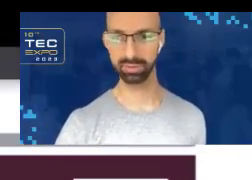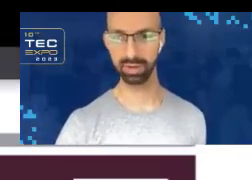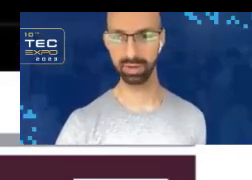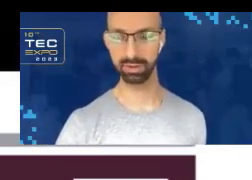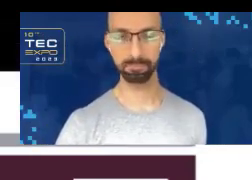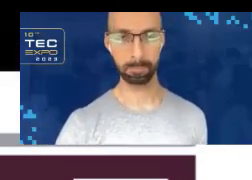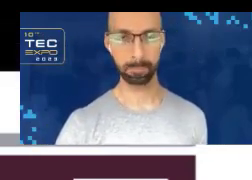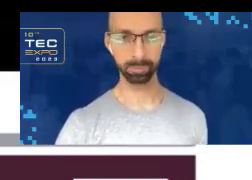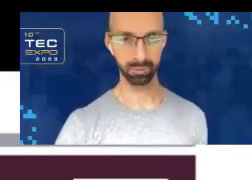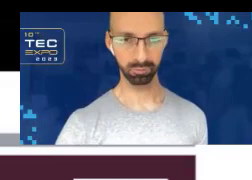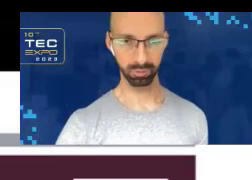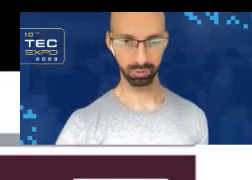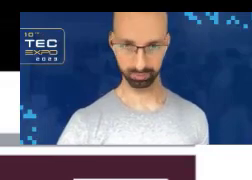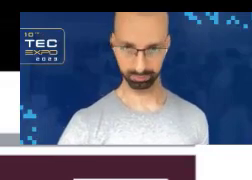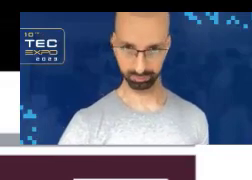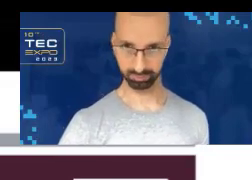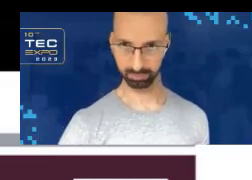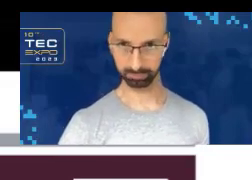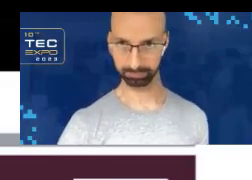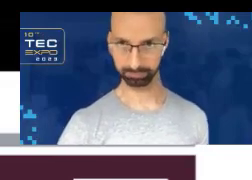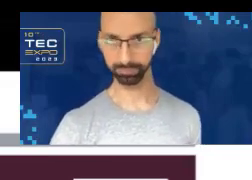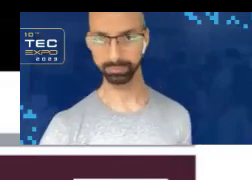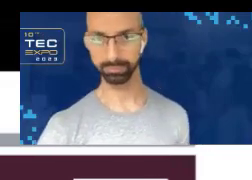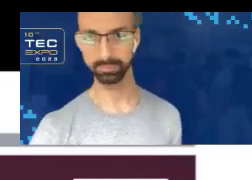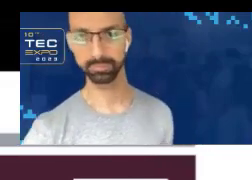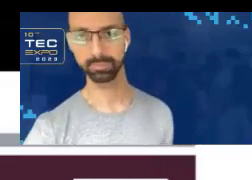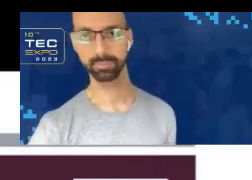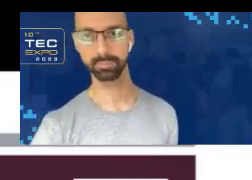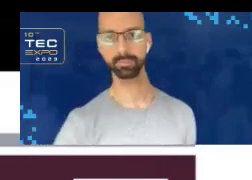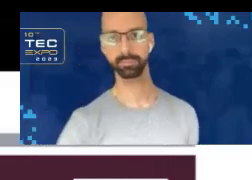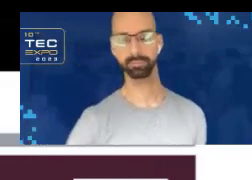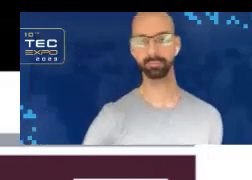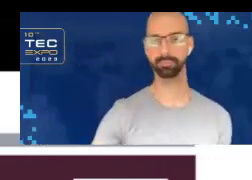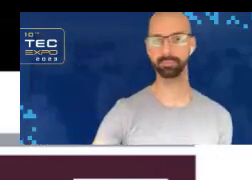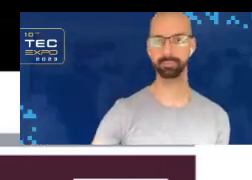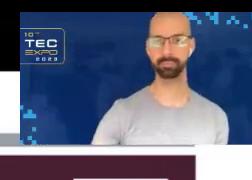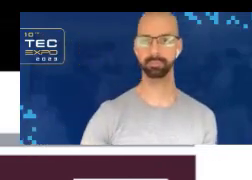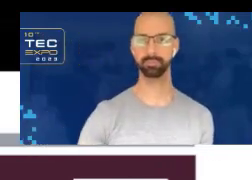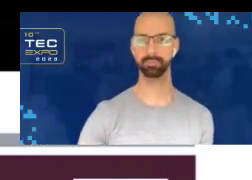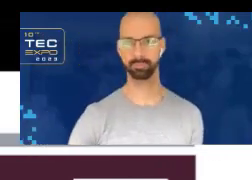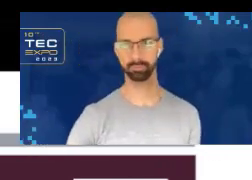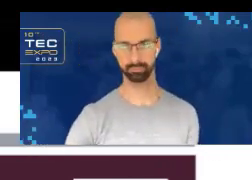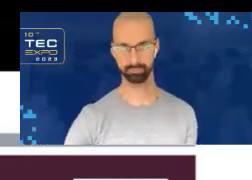of how that's done. So let's see.